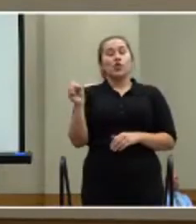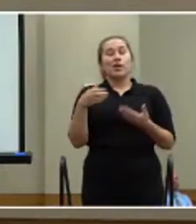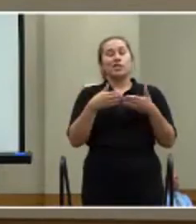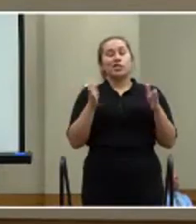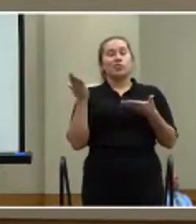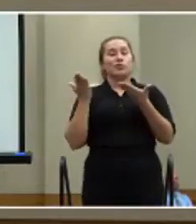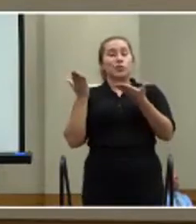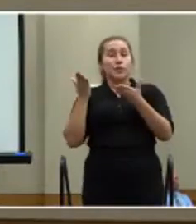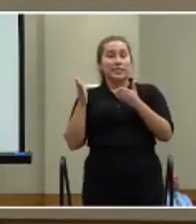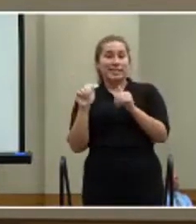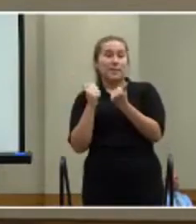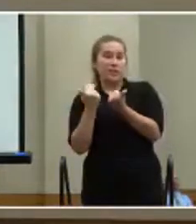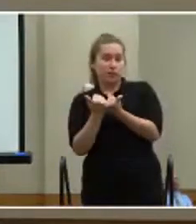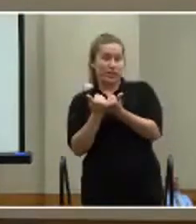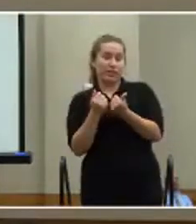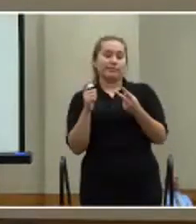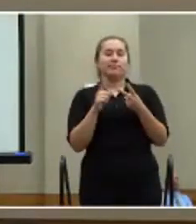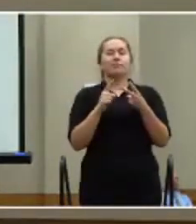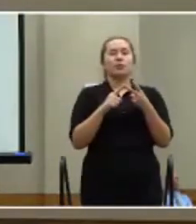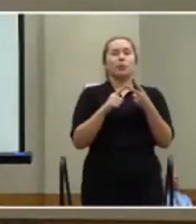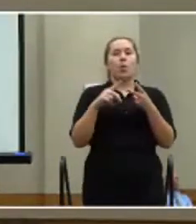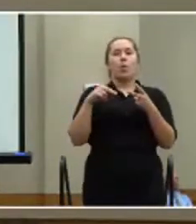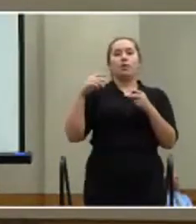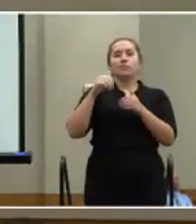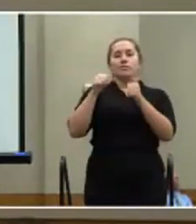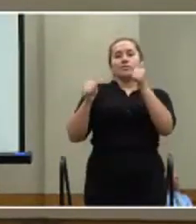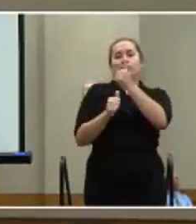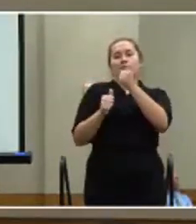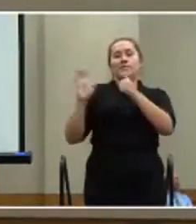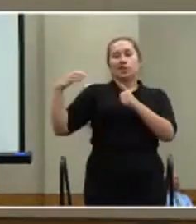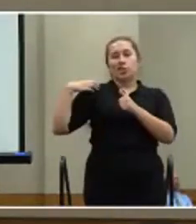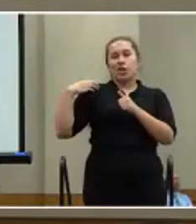I'm also vice chair of the U.S. Access Board.